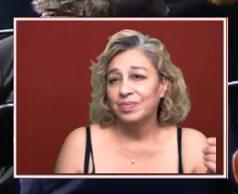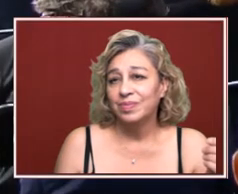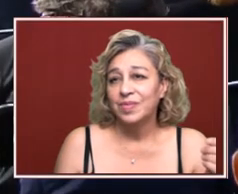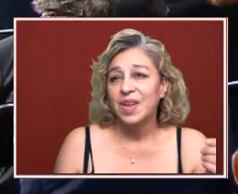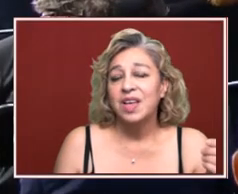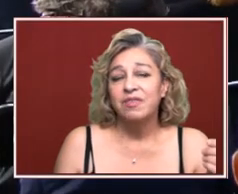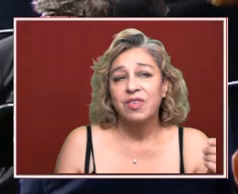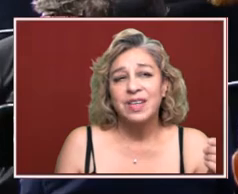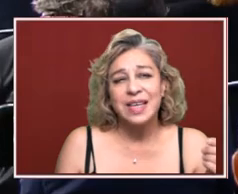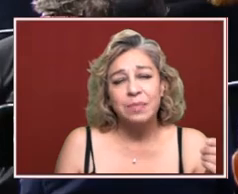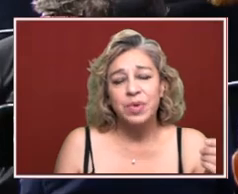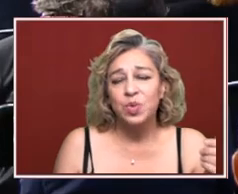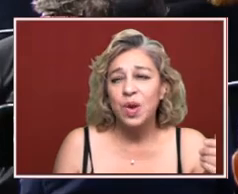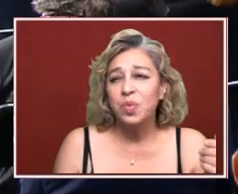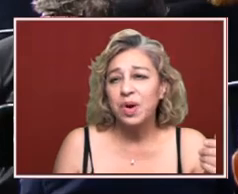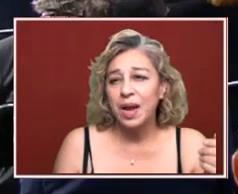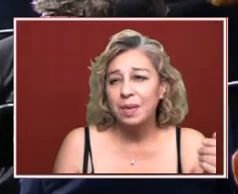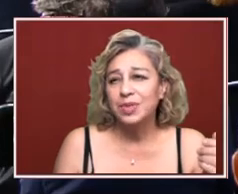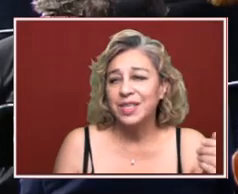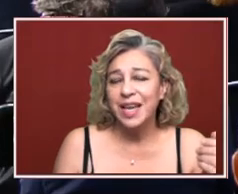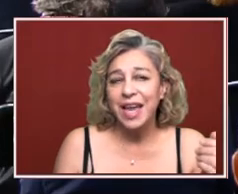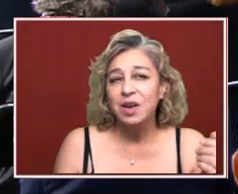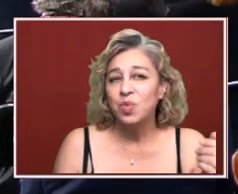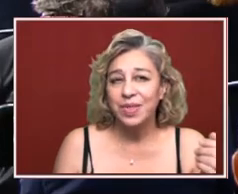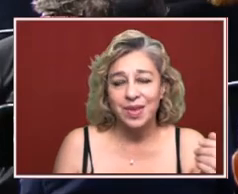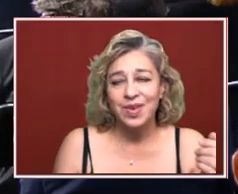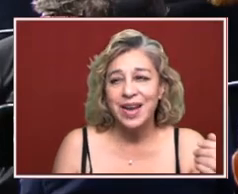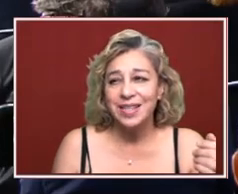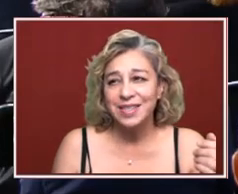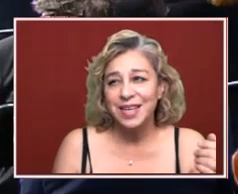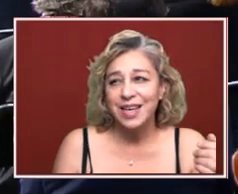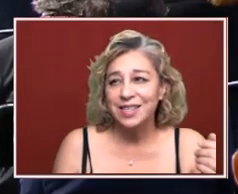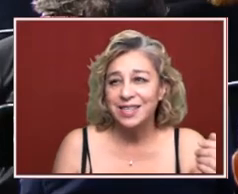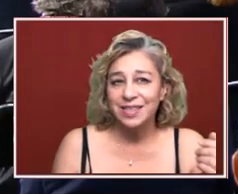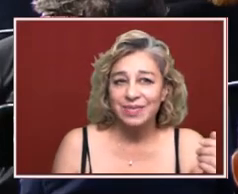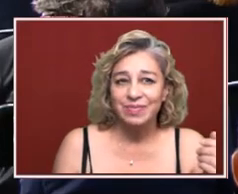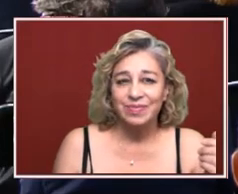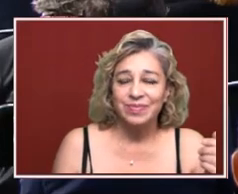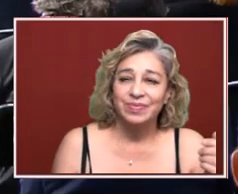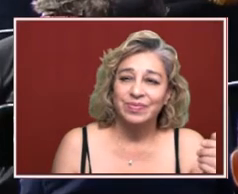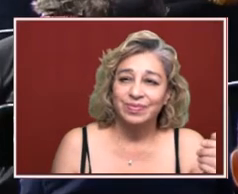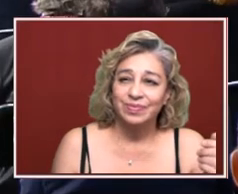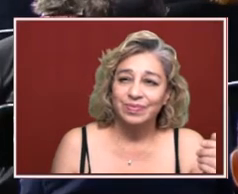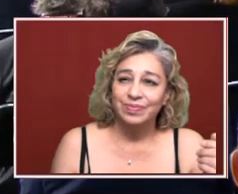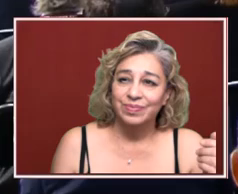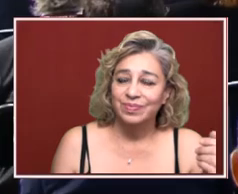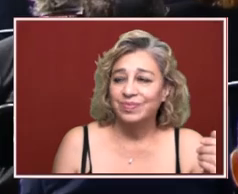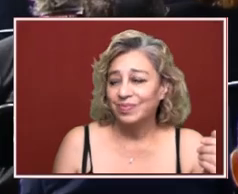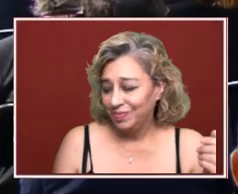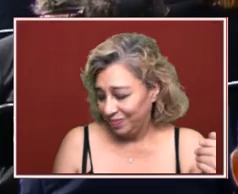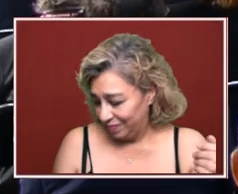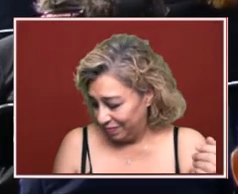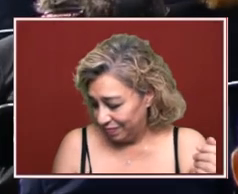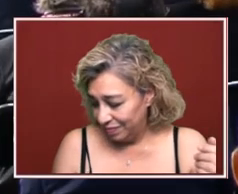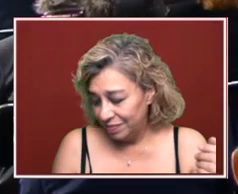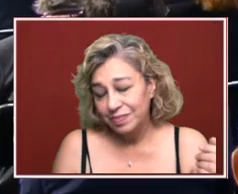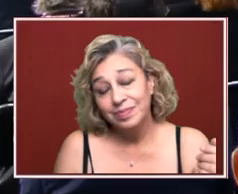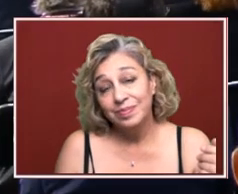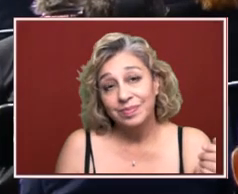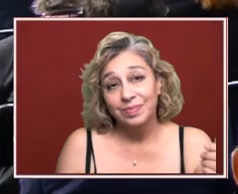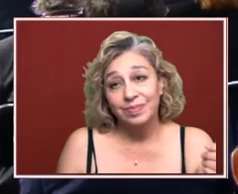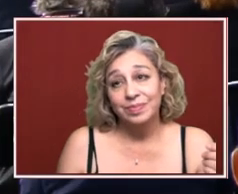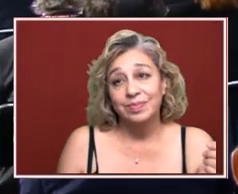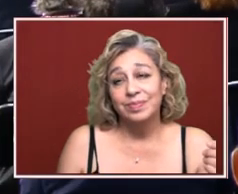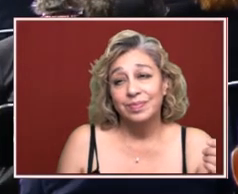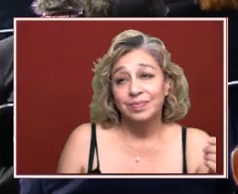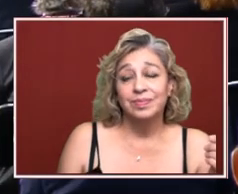Unidos. For example, we were able to gain with the United States. Lo de la